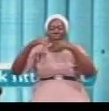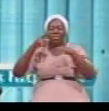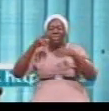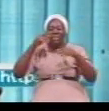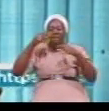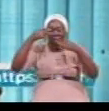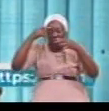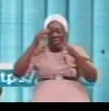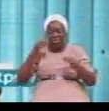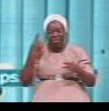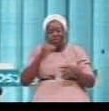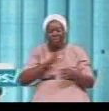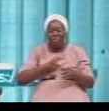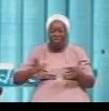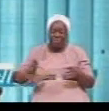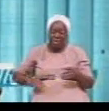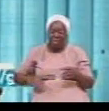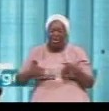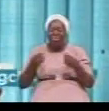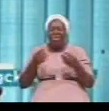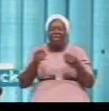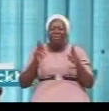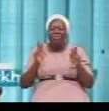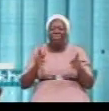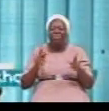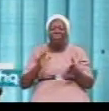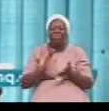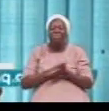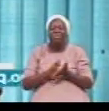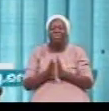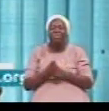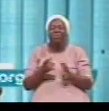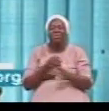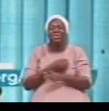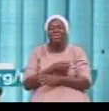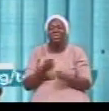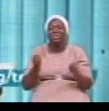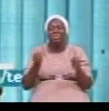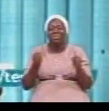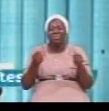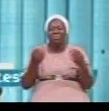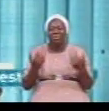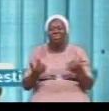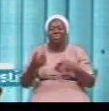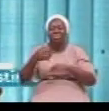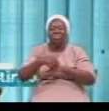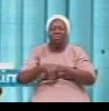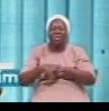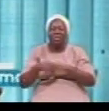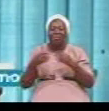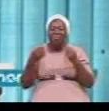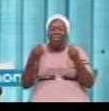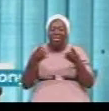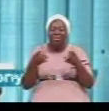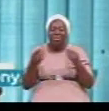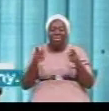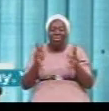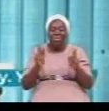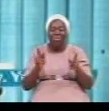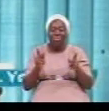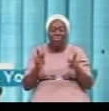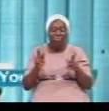for Christ tonight. Souls saved. Lives changed, yokes broken, mountains that have been